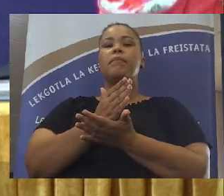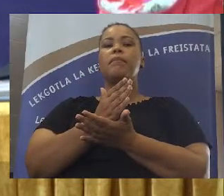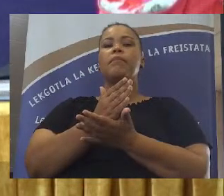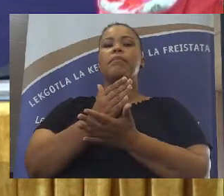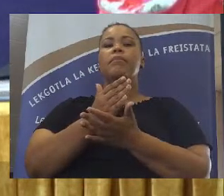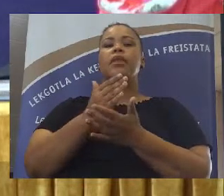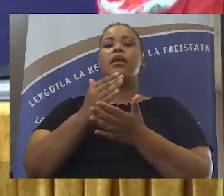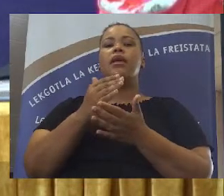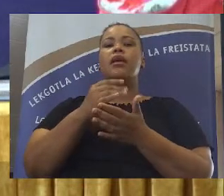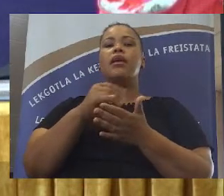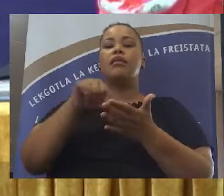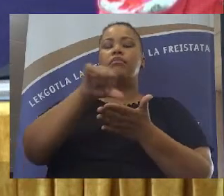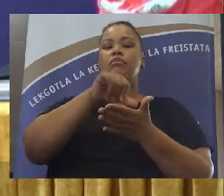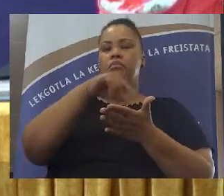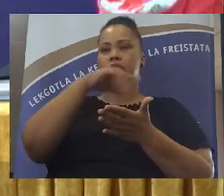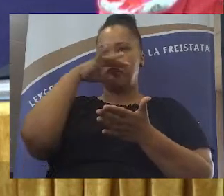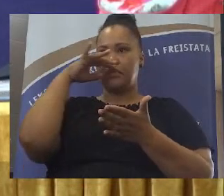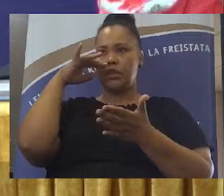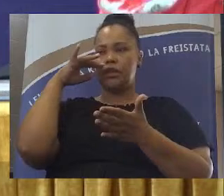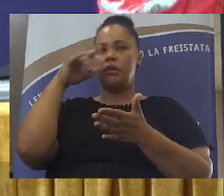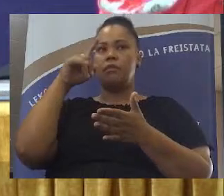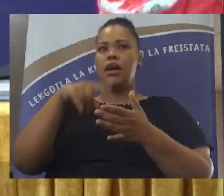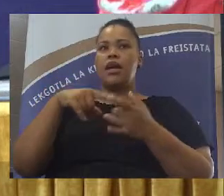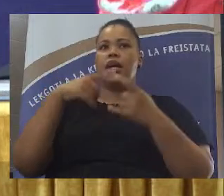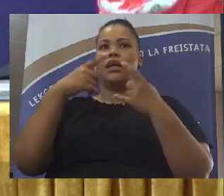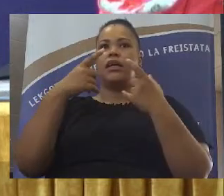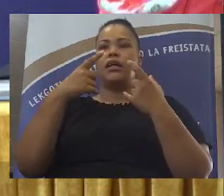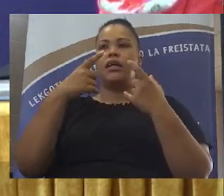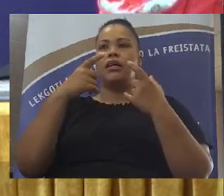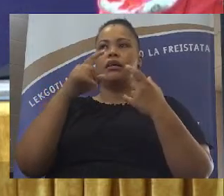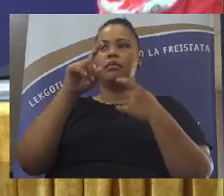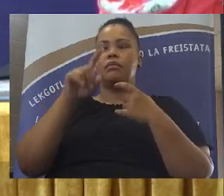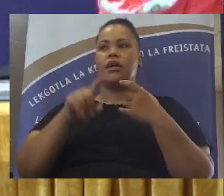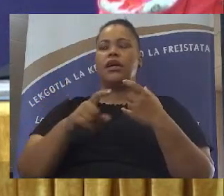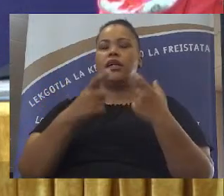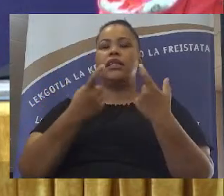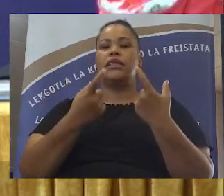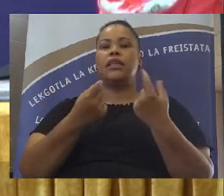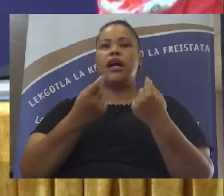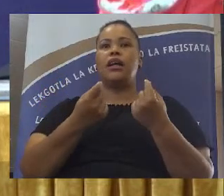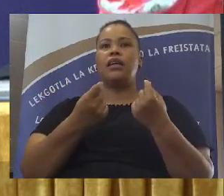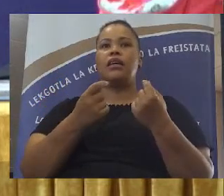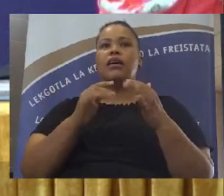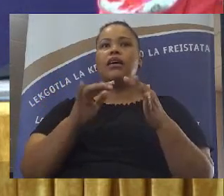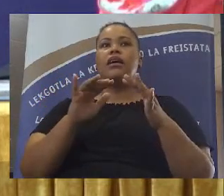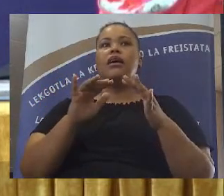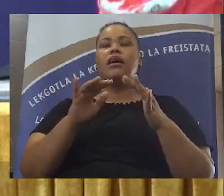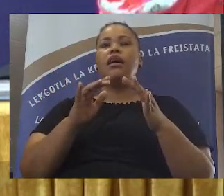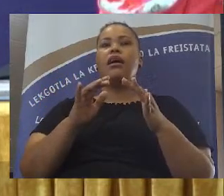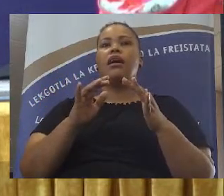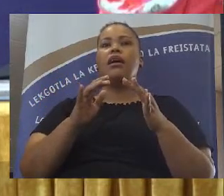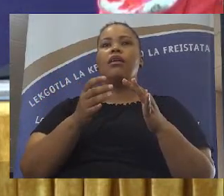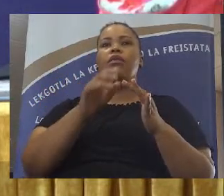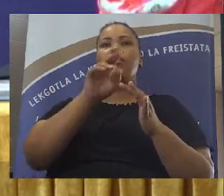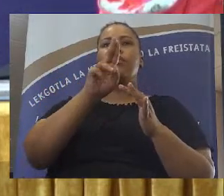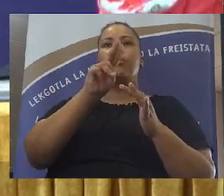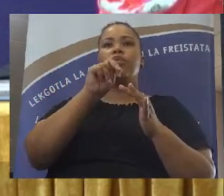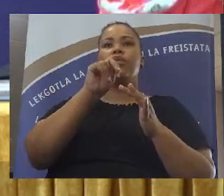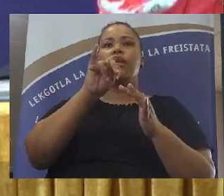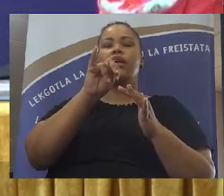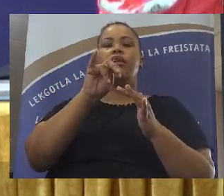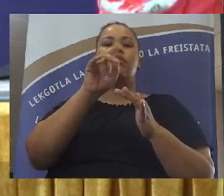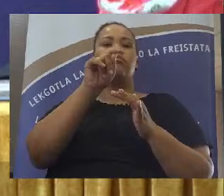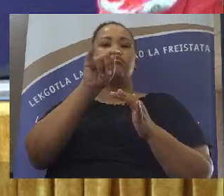operations must be carried out on the basis of a unitized development where a